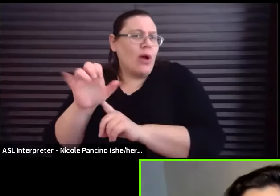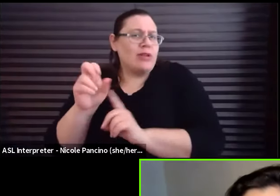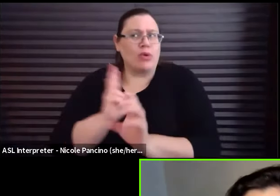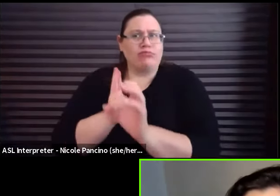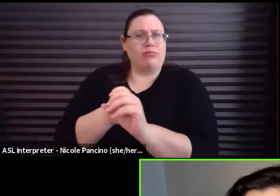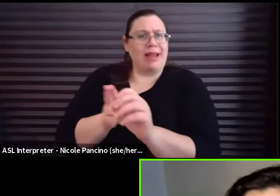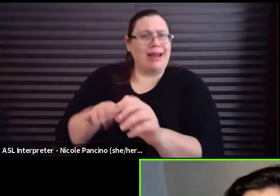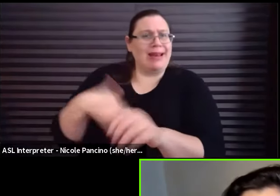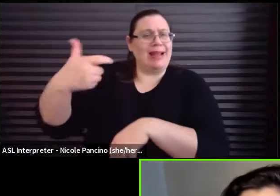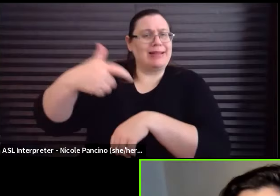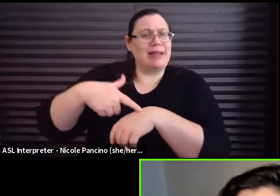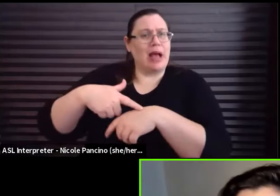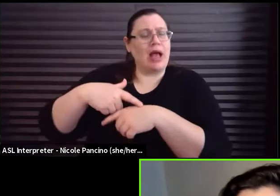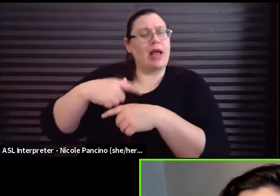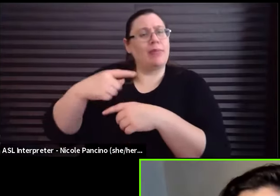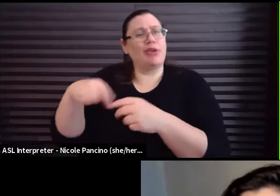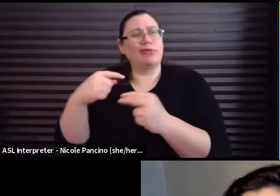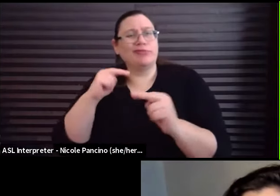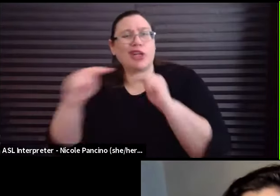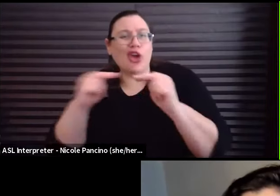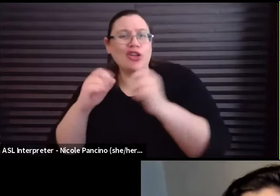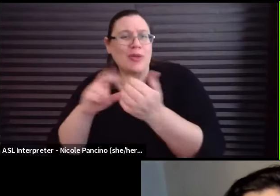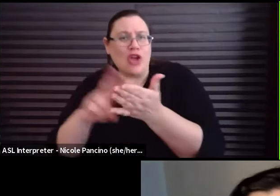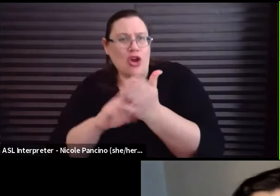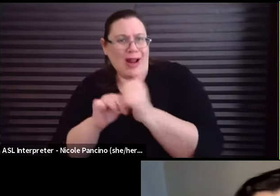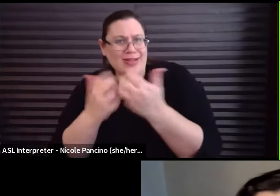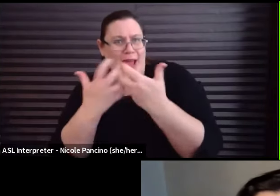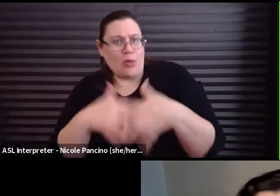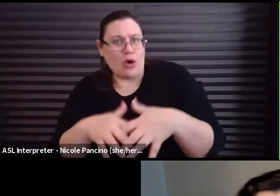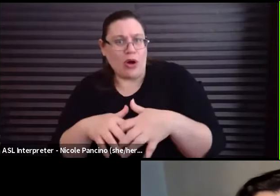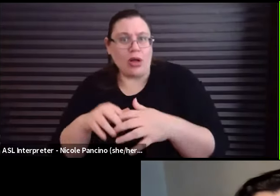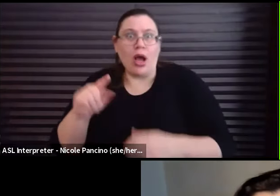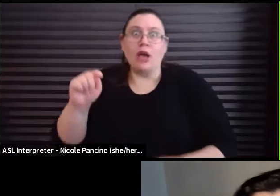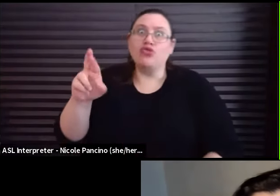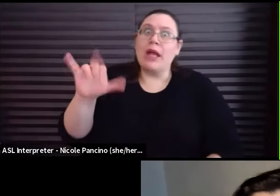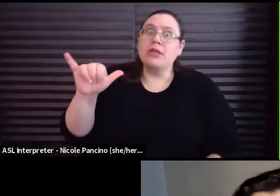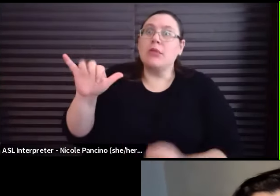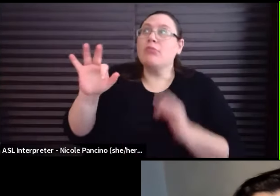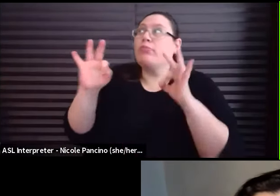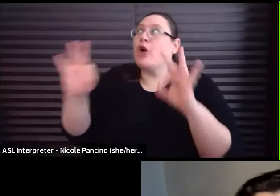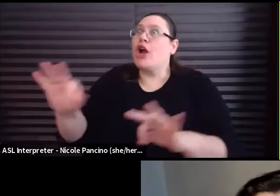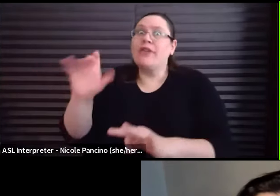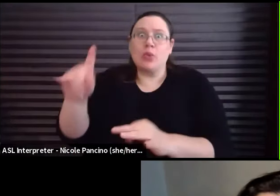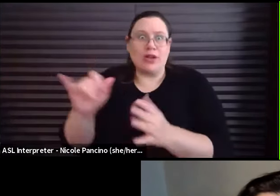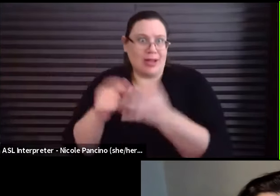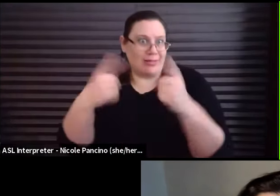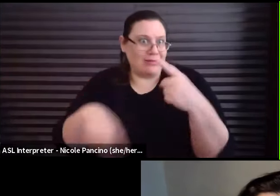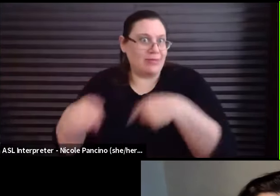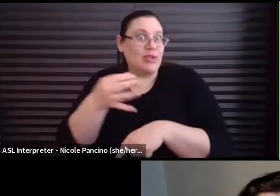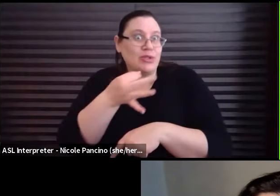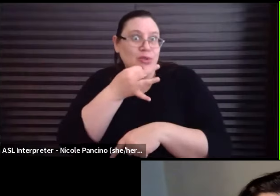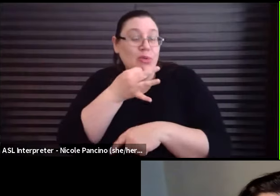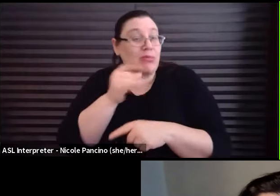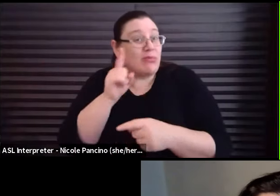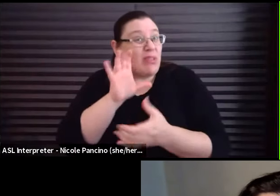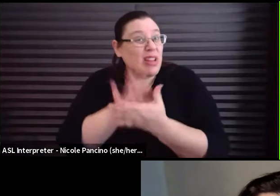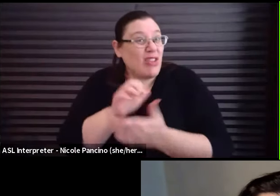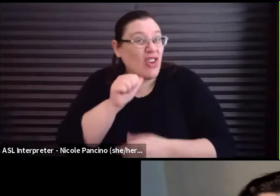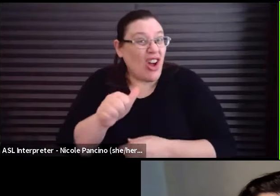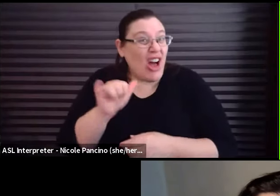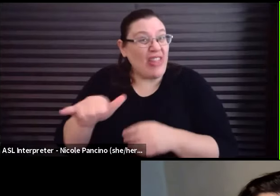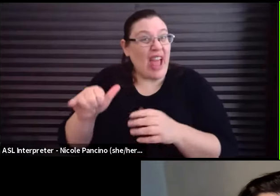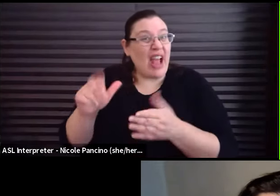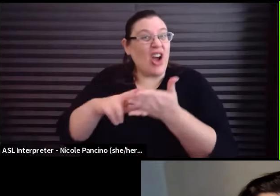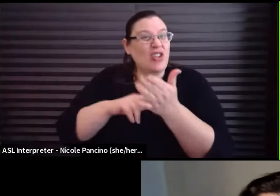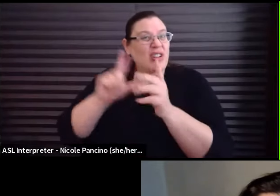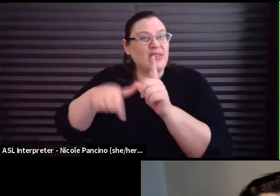like contract negotiations? How does that work? Oh, perfect question, because that's going to be coming up quickly. If you can believe it, this contract is expiring